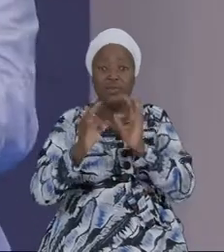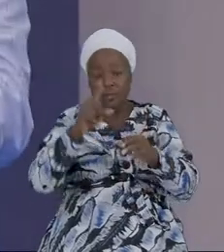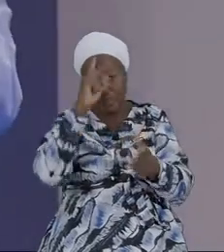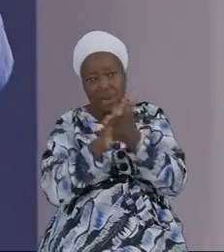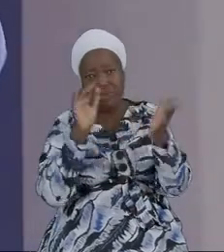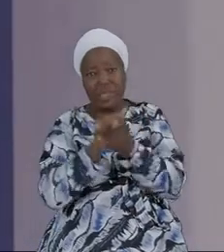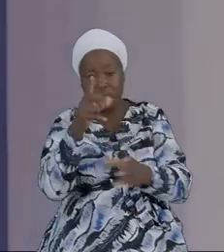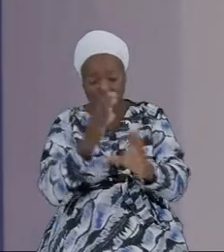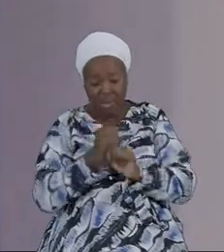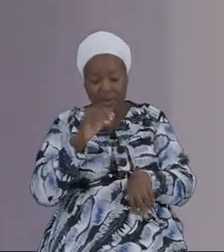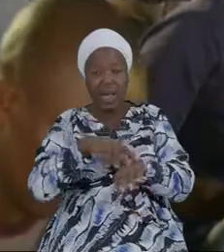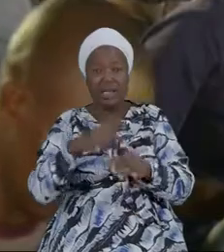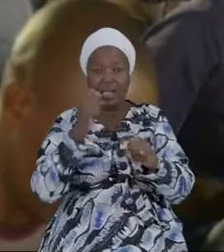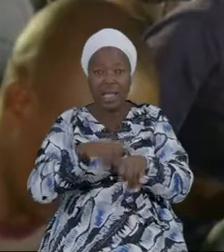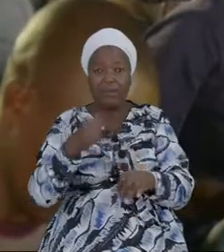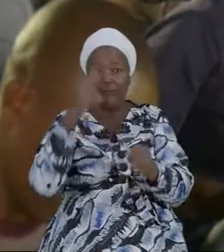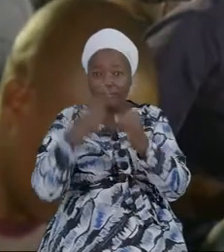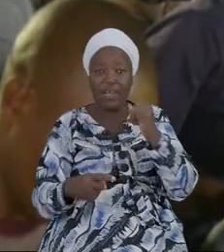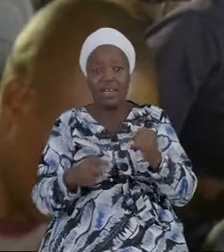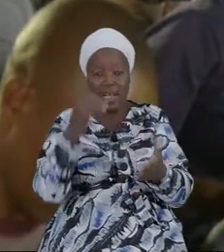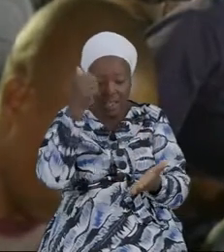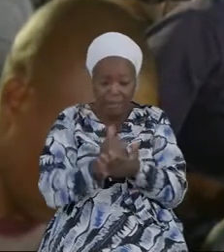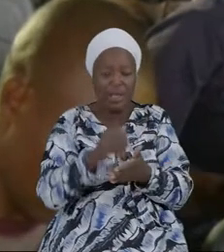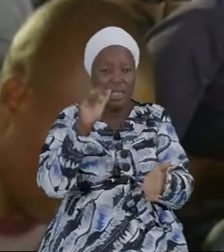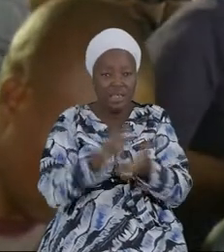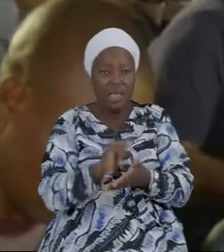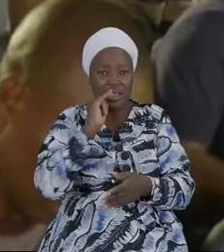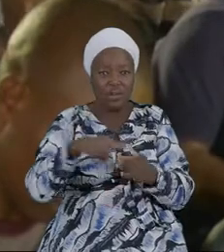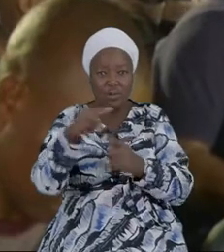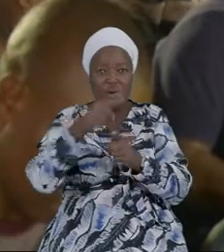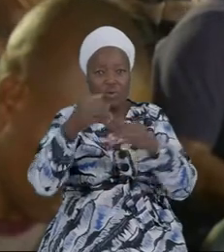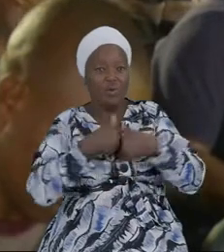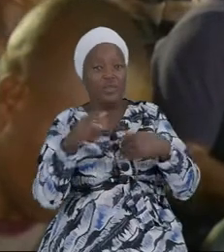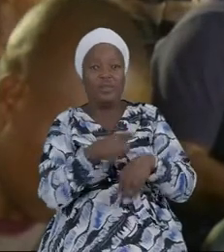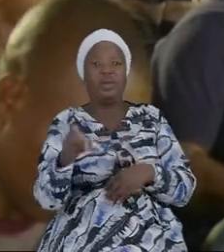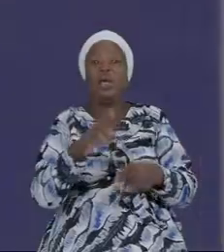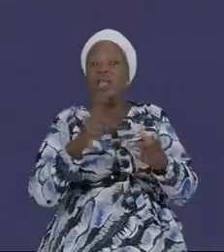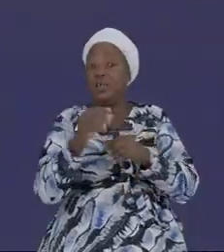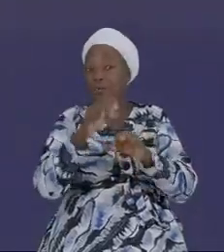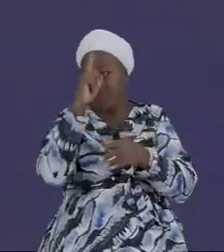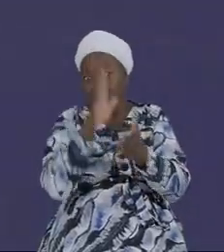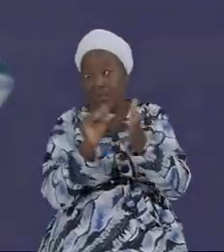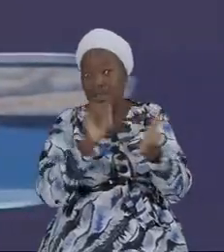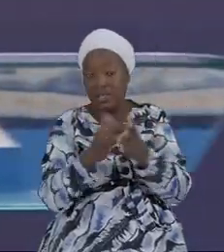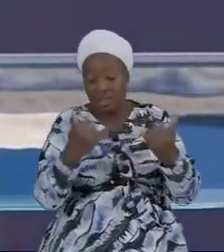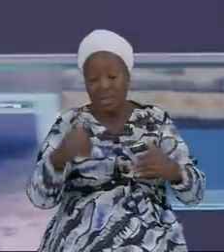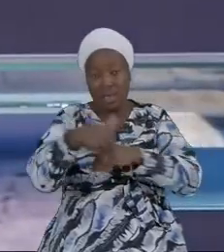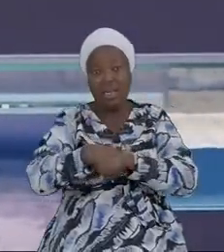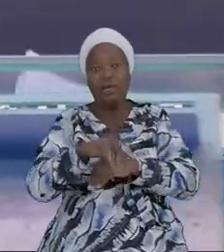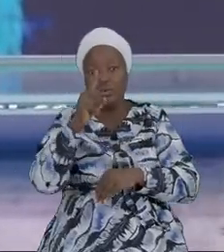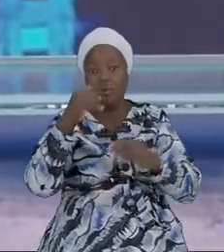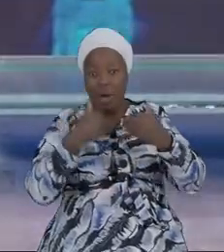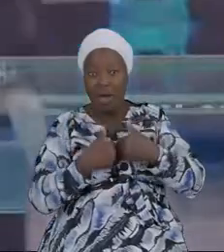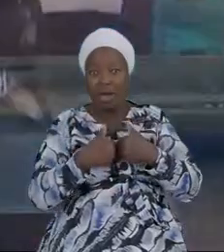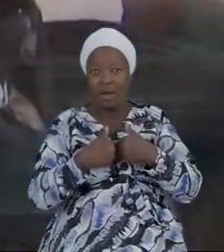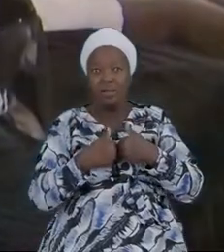at the time of the final amen, that's when you have them. If you believe that tonight you